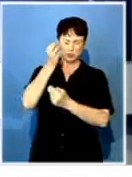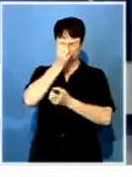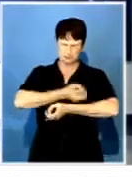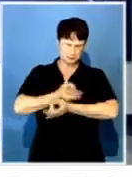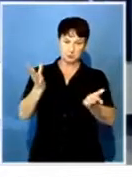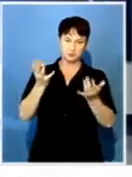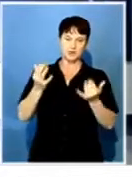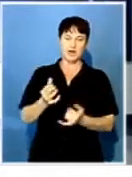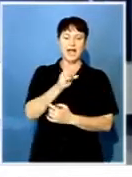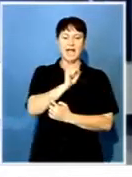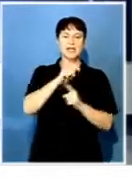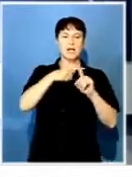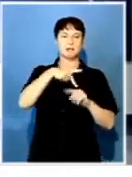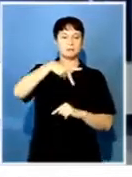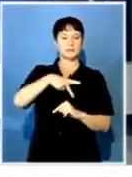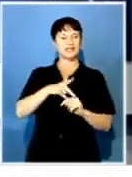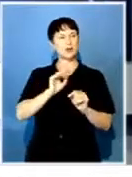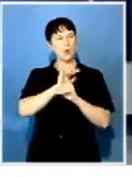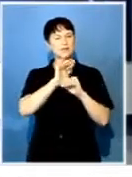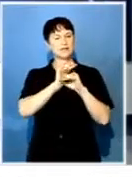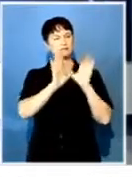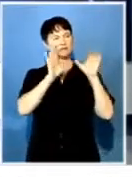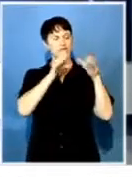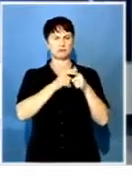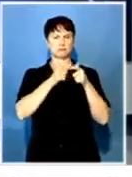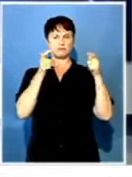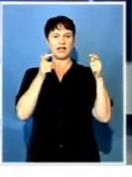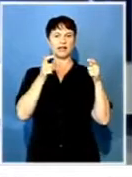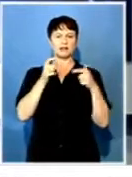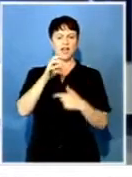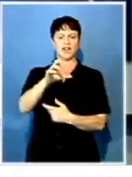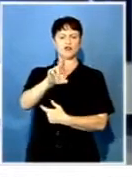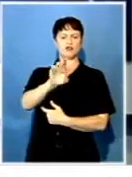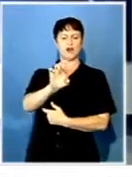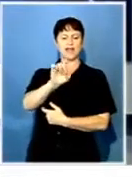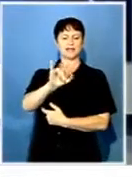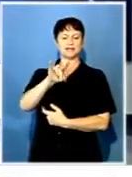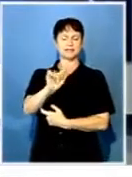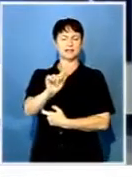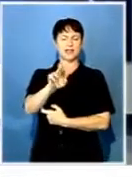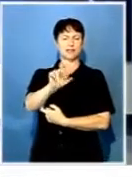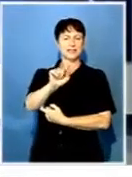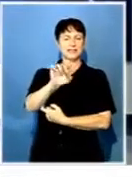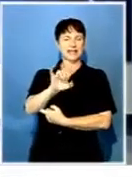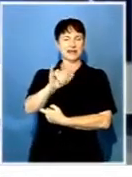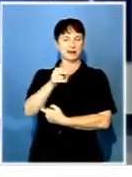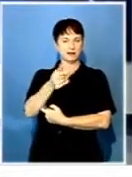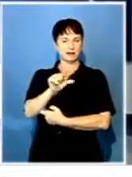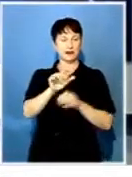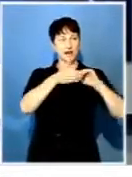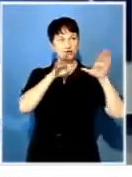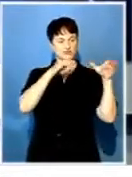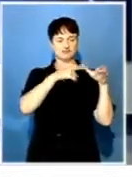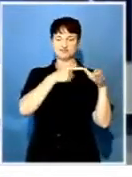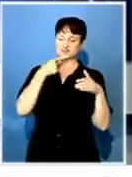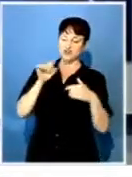This evening that Standard & Poor's, one of the major three global credit rating agencies, have downgraded South Africa's